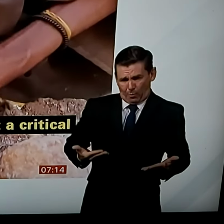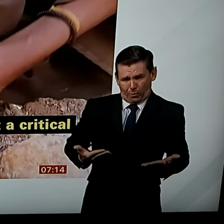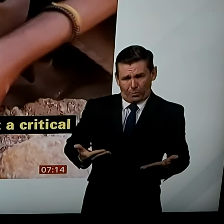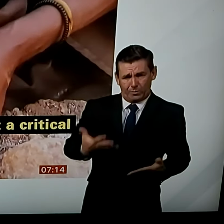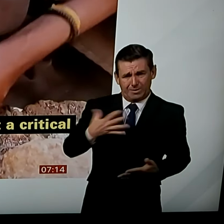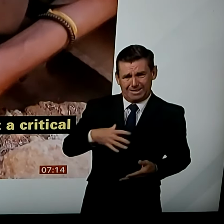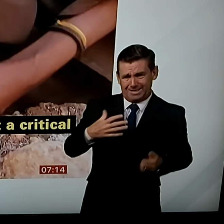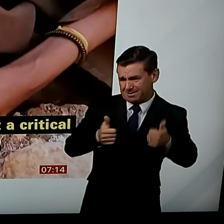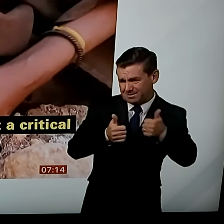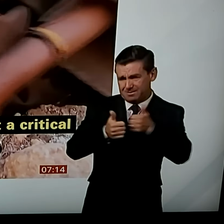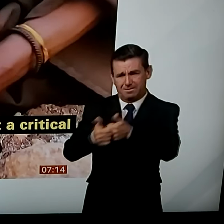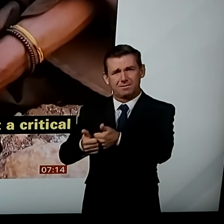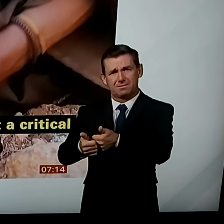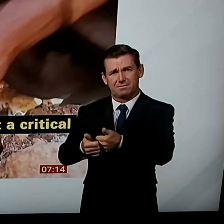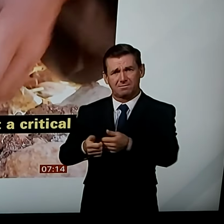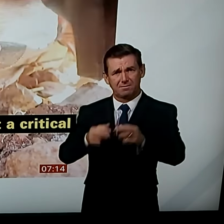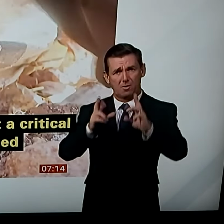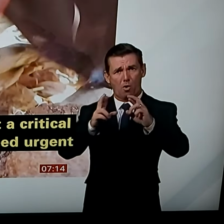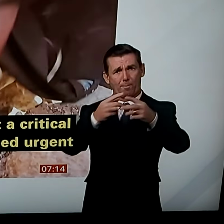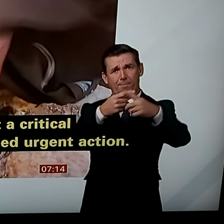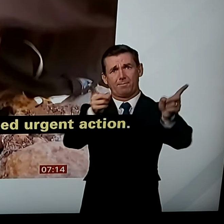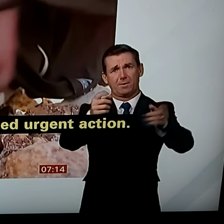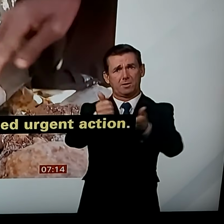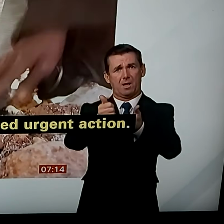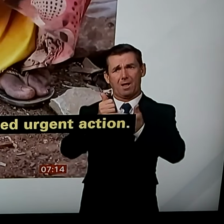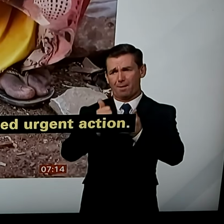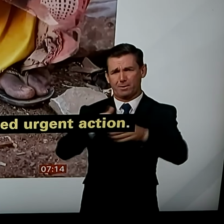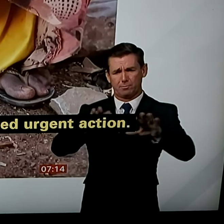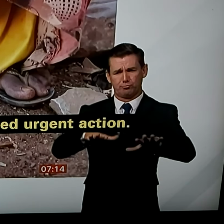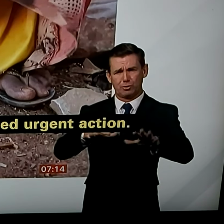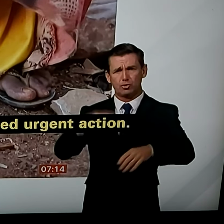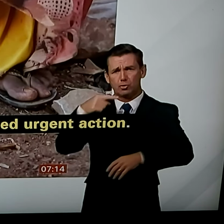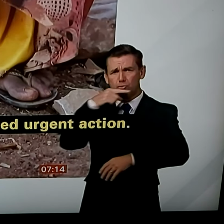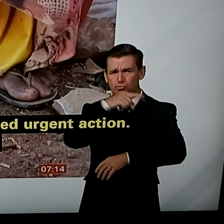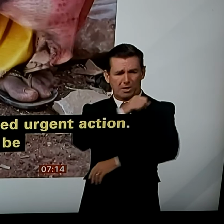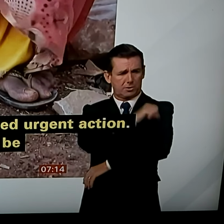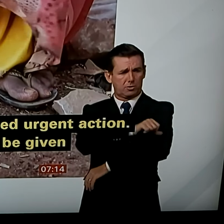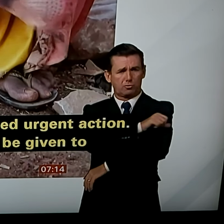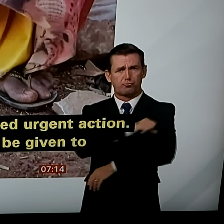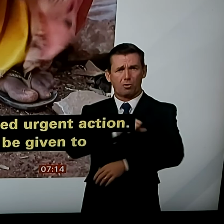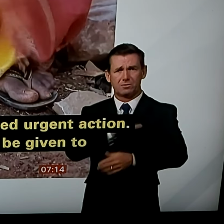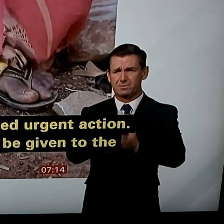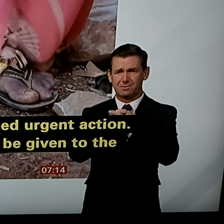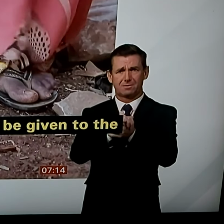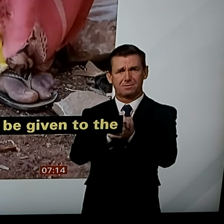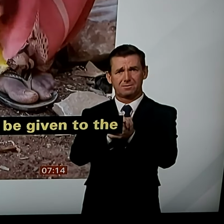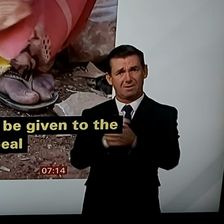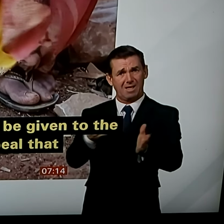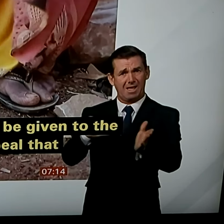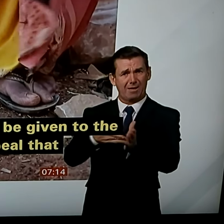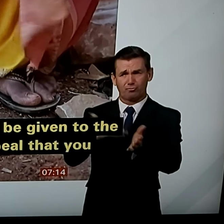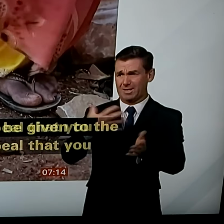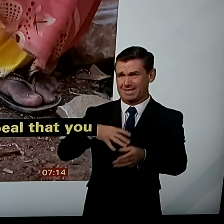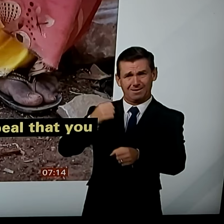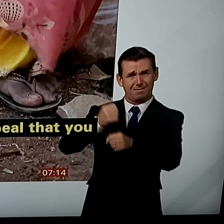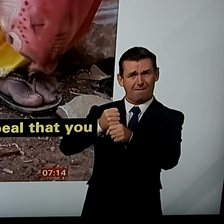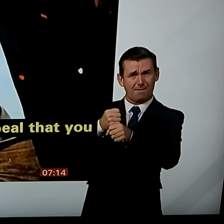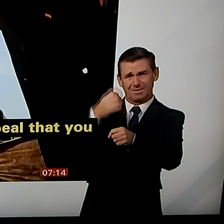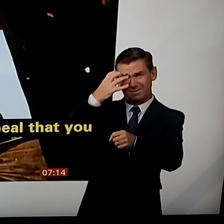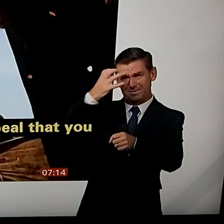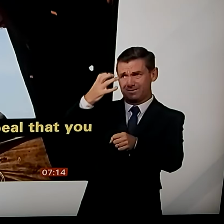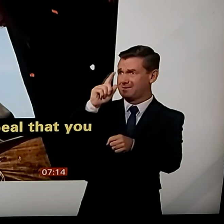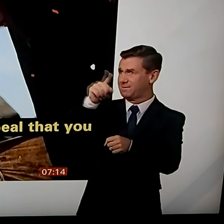be given to the Bistro Proper Heal that you can find on our website. But also, we need governments, our own governments